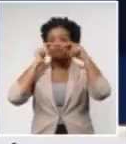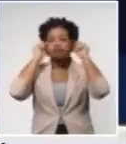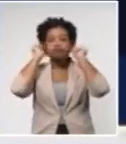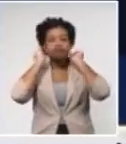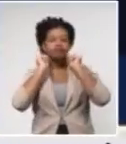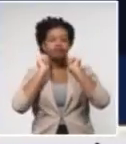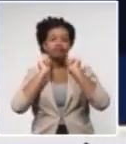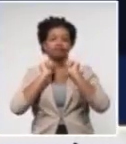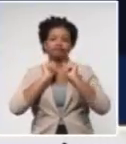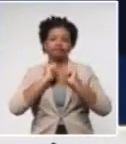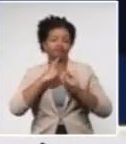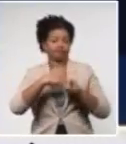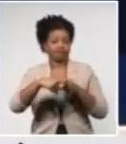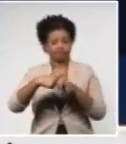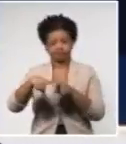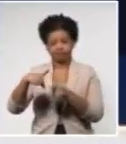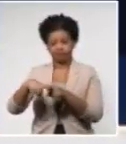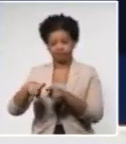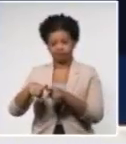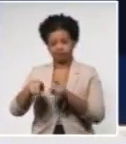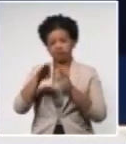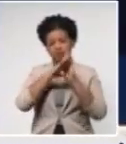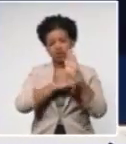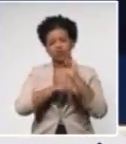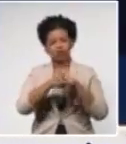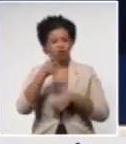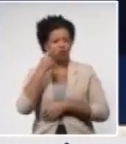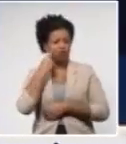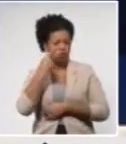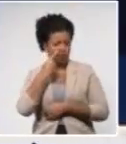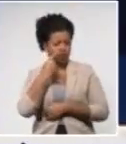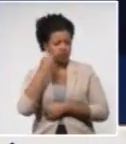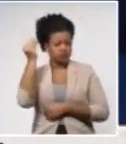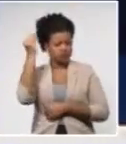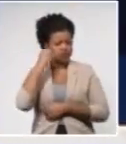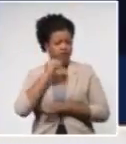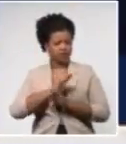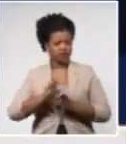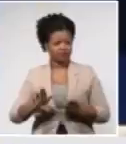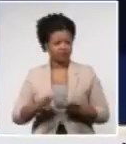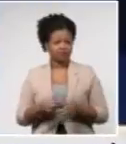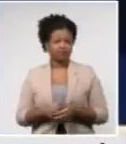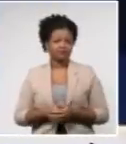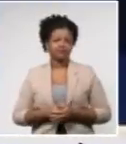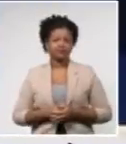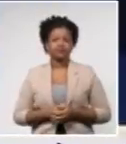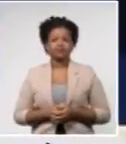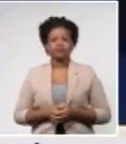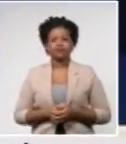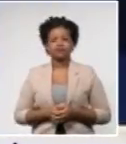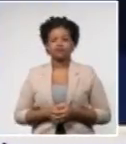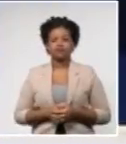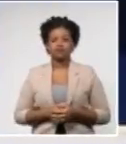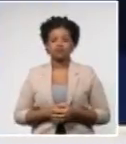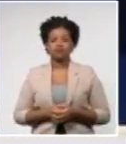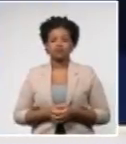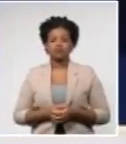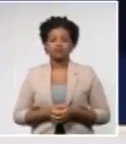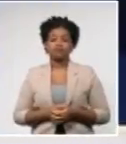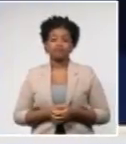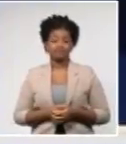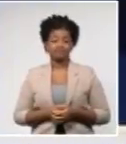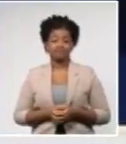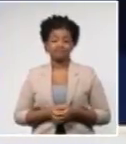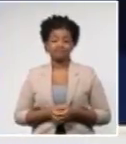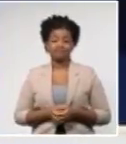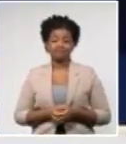protecting ourselves, that with all the protection measures that our population know very well.